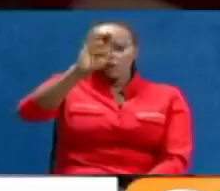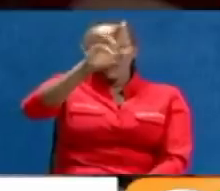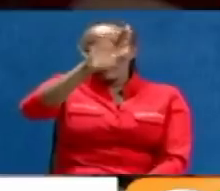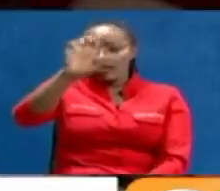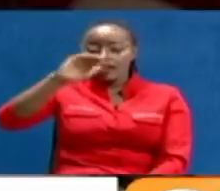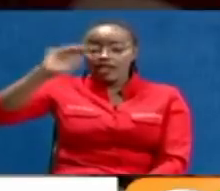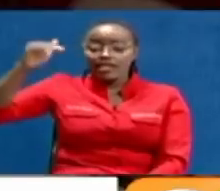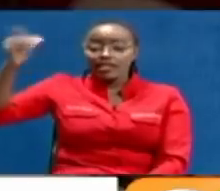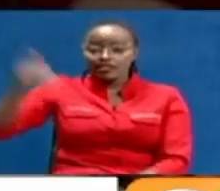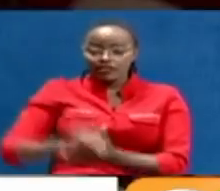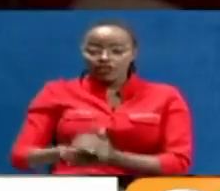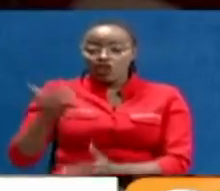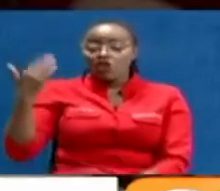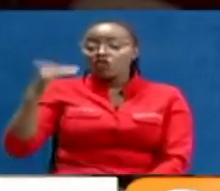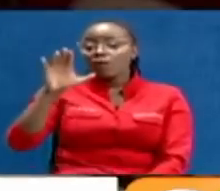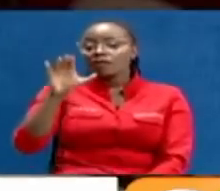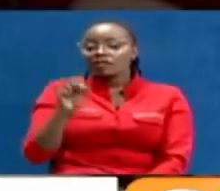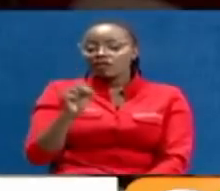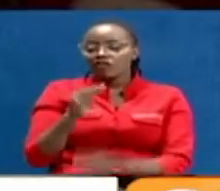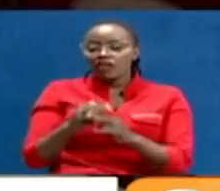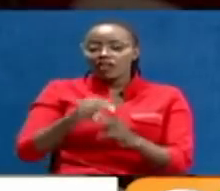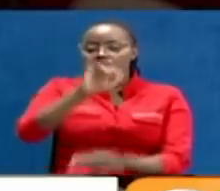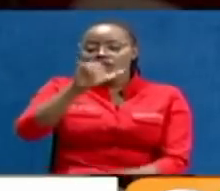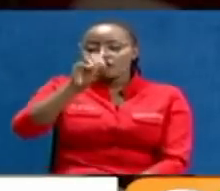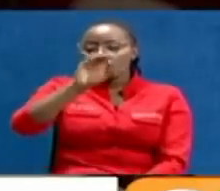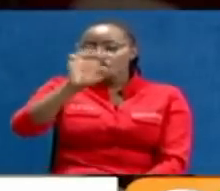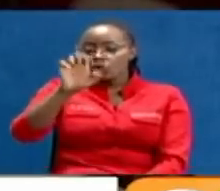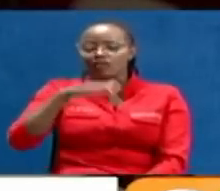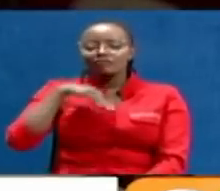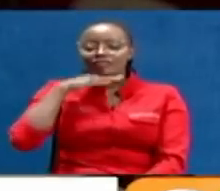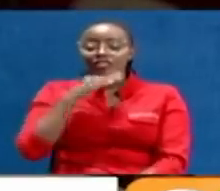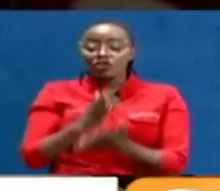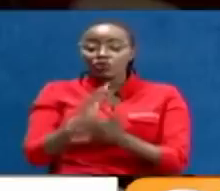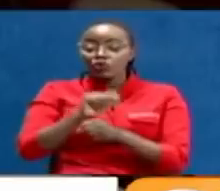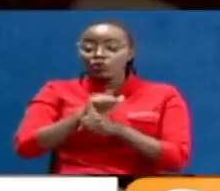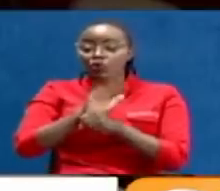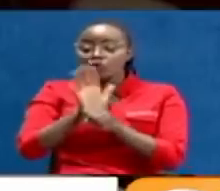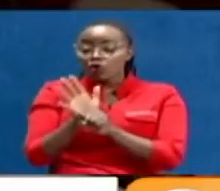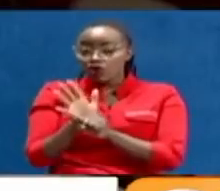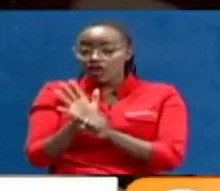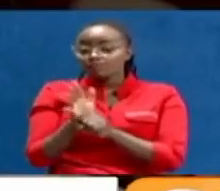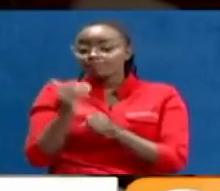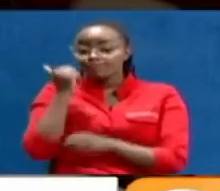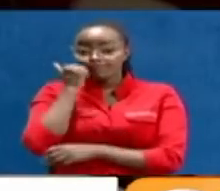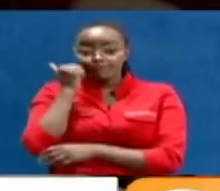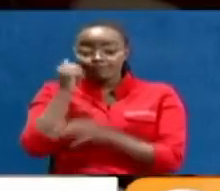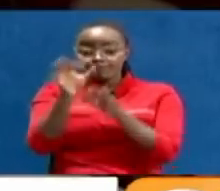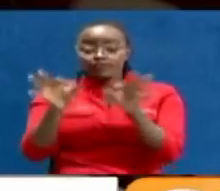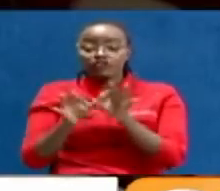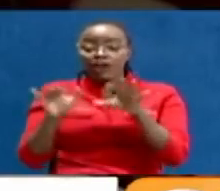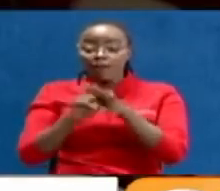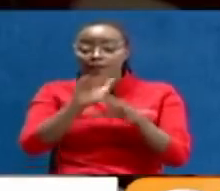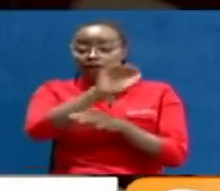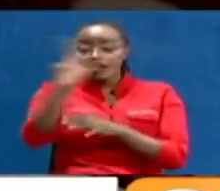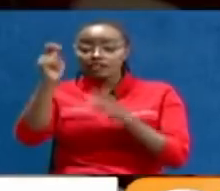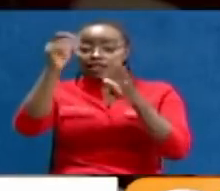Hills. With former Cabinet Minister Joe Thiga Nyaga dying of COVID-19-related complications, the family members have